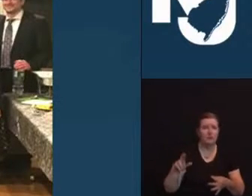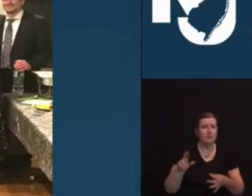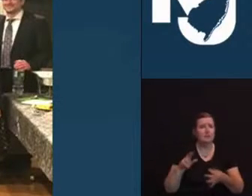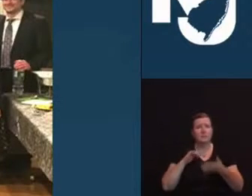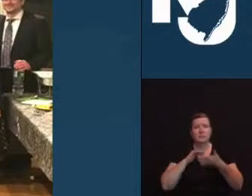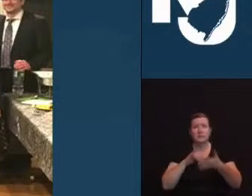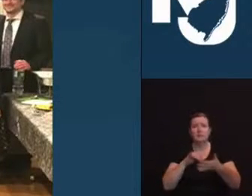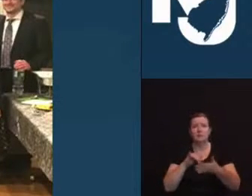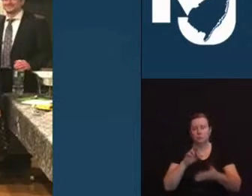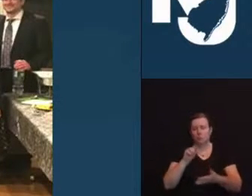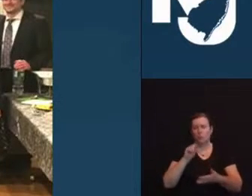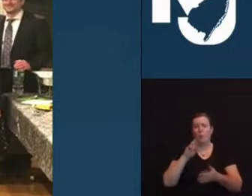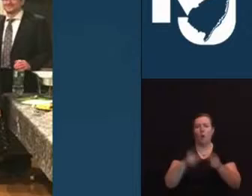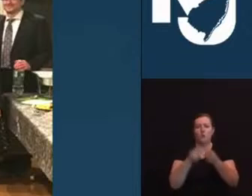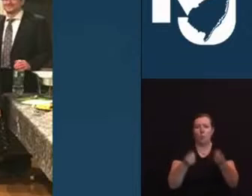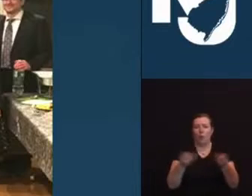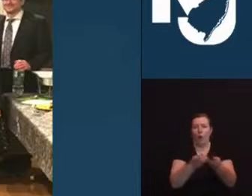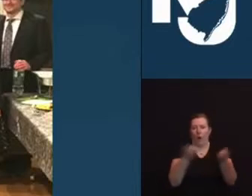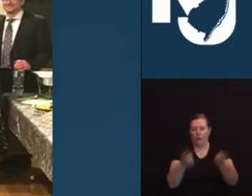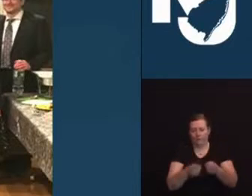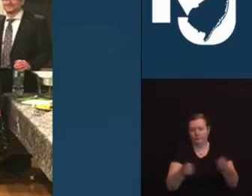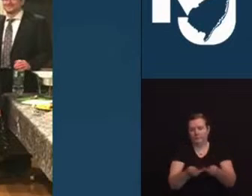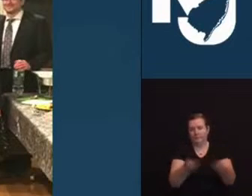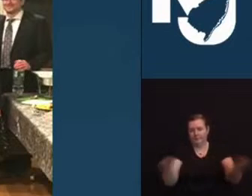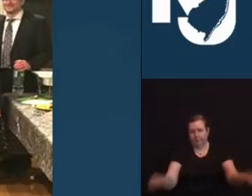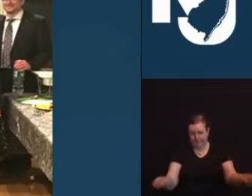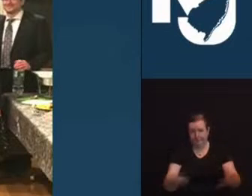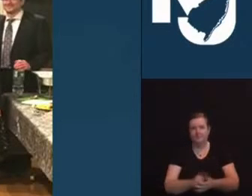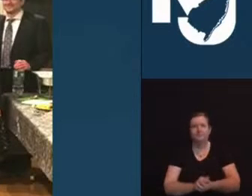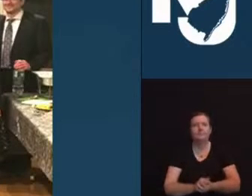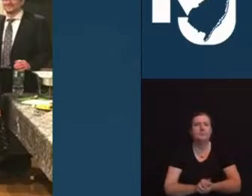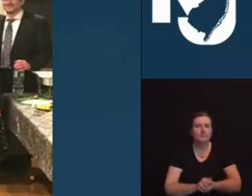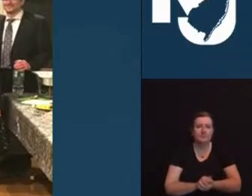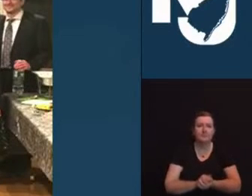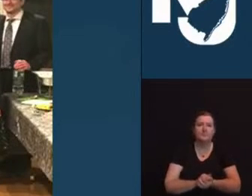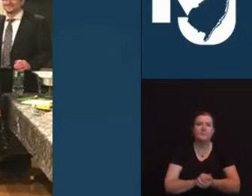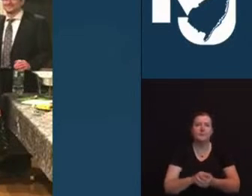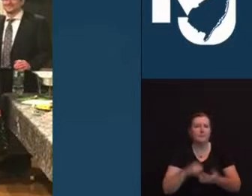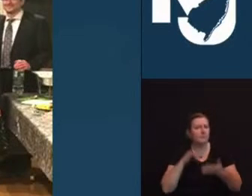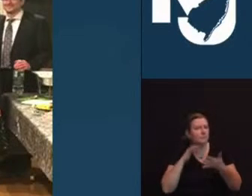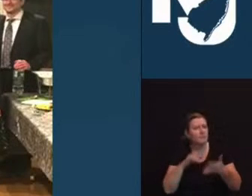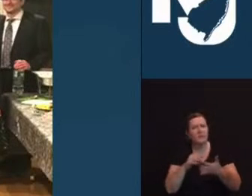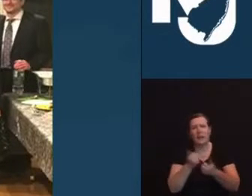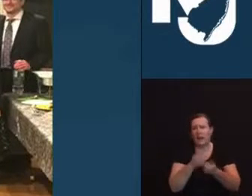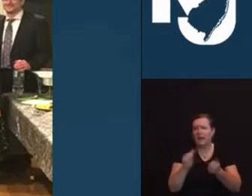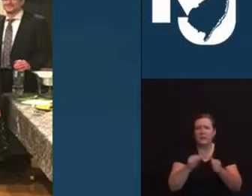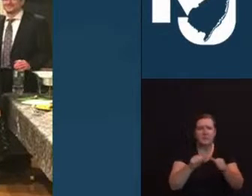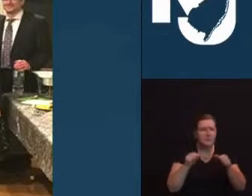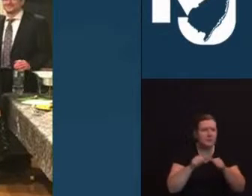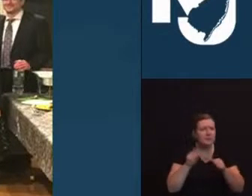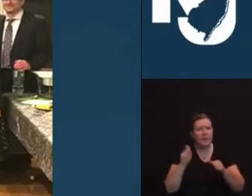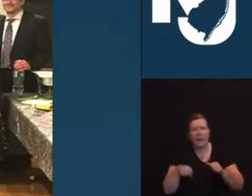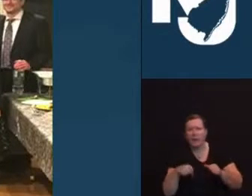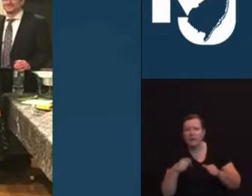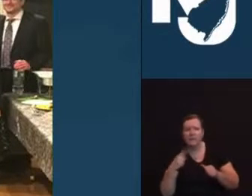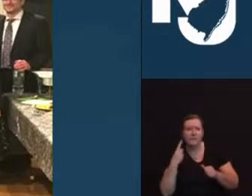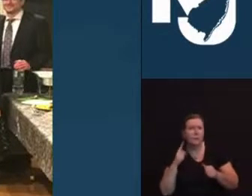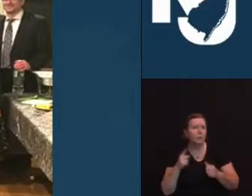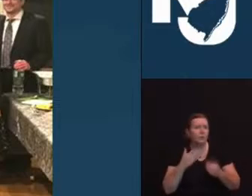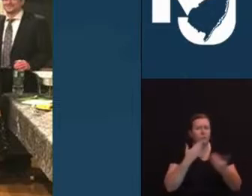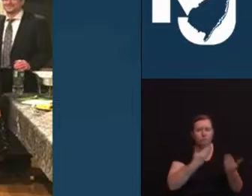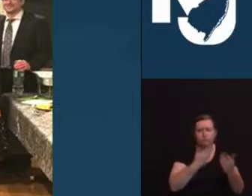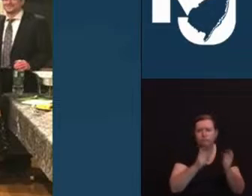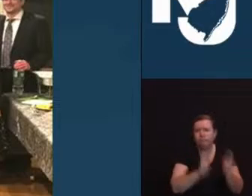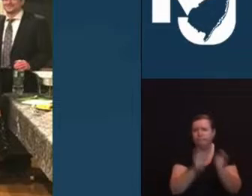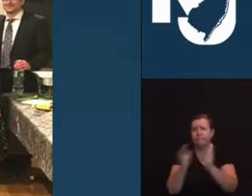supported families in need whenever and wherever he could, and the community responded to his goodness in kind. He